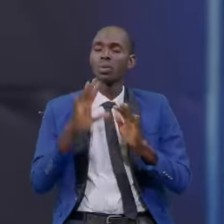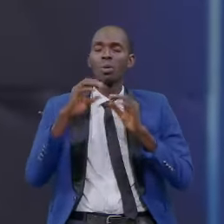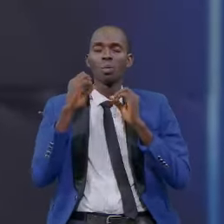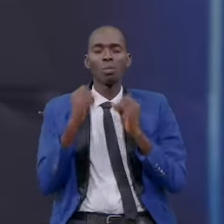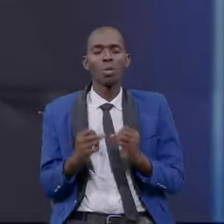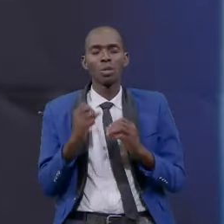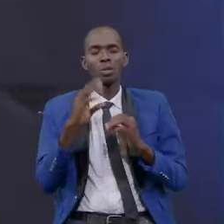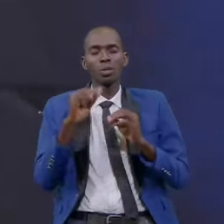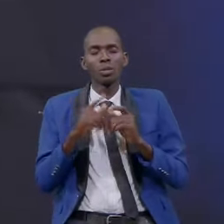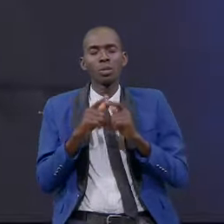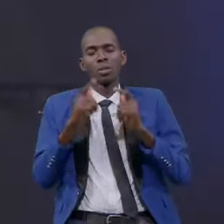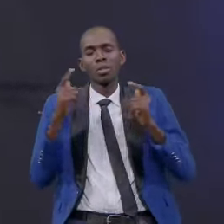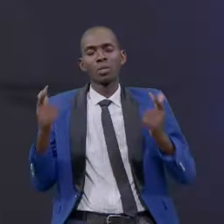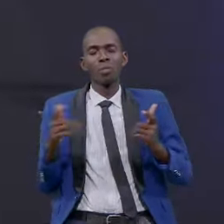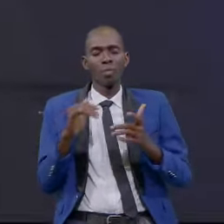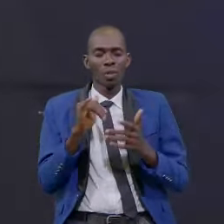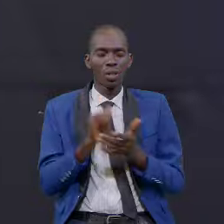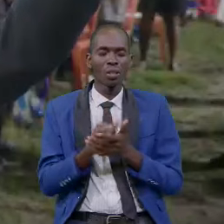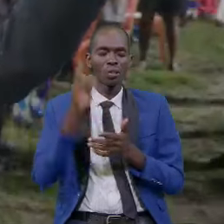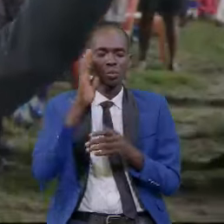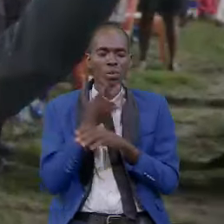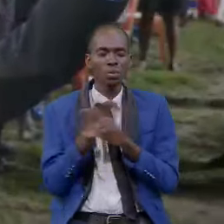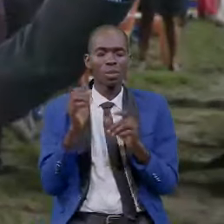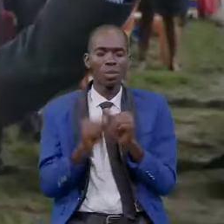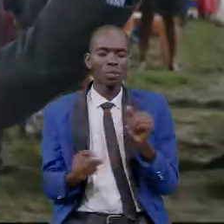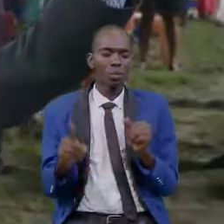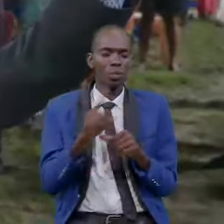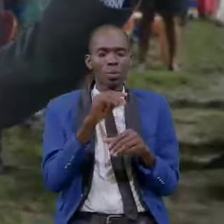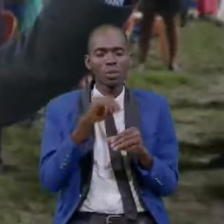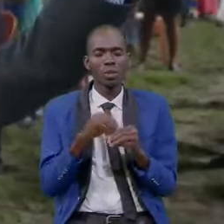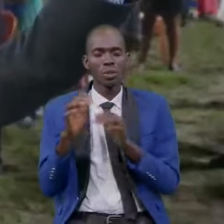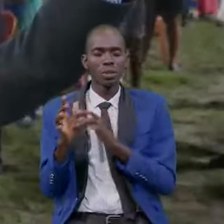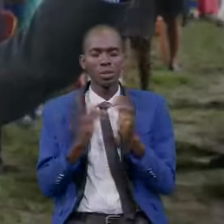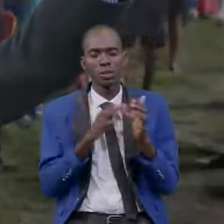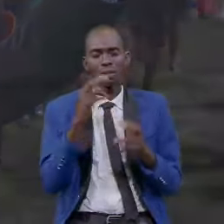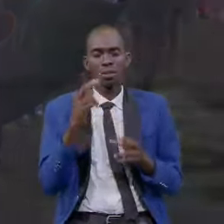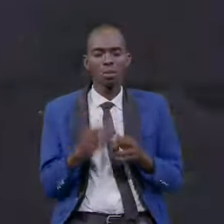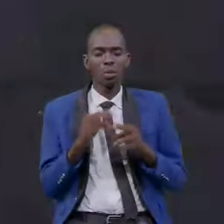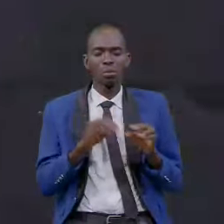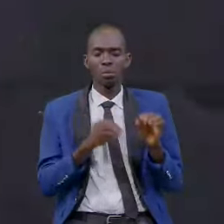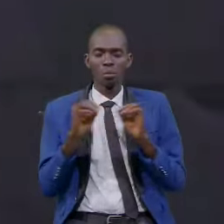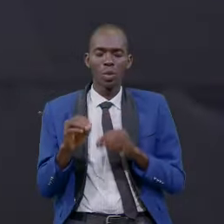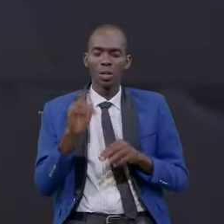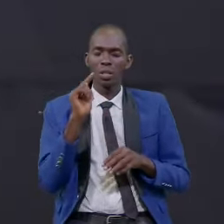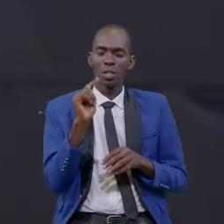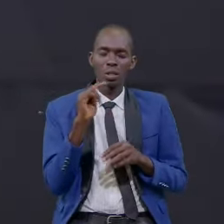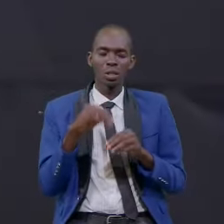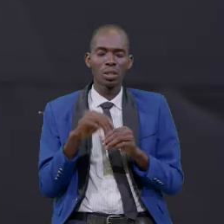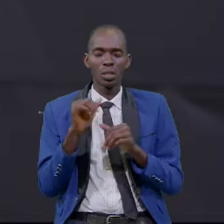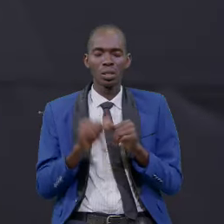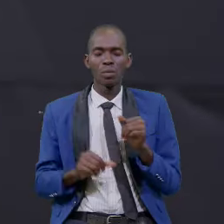deliver everyone in Jesus' name. Put testimony in every